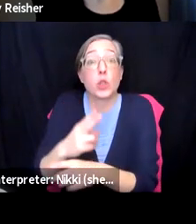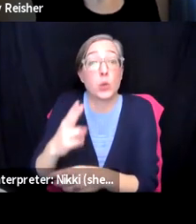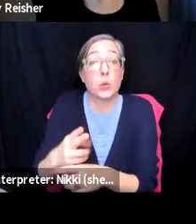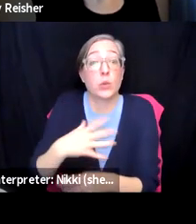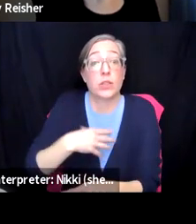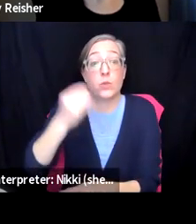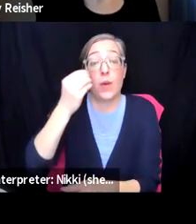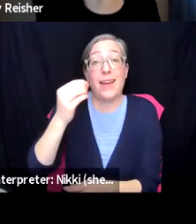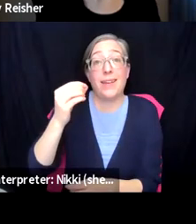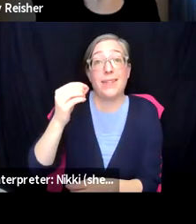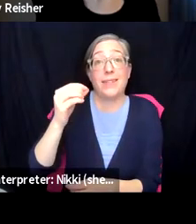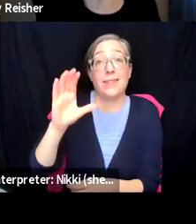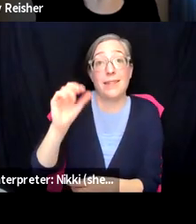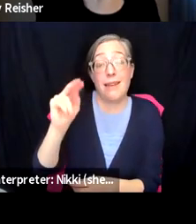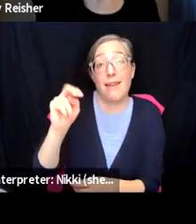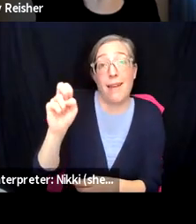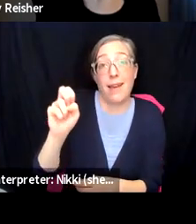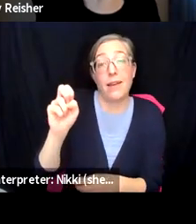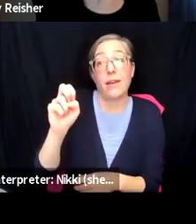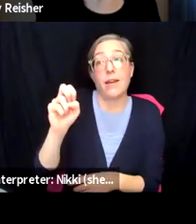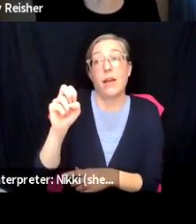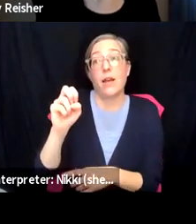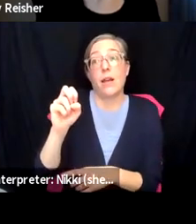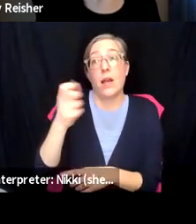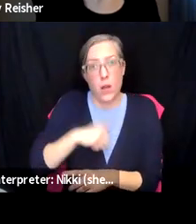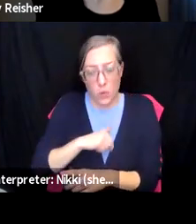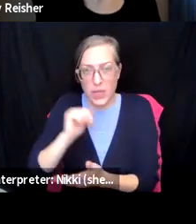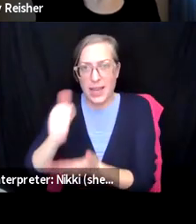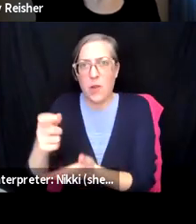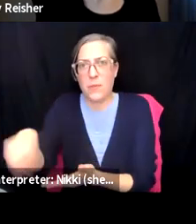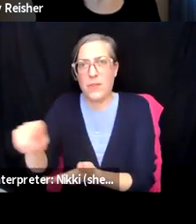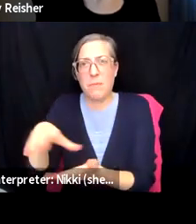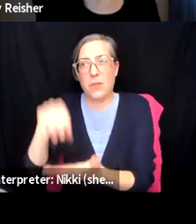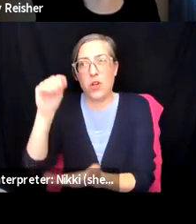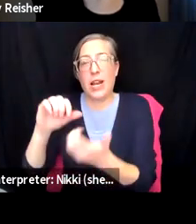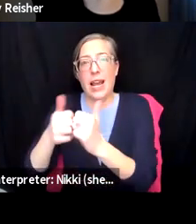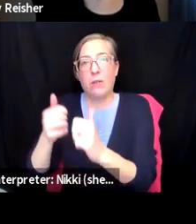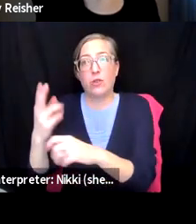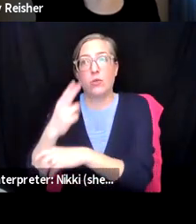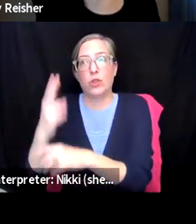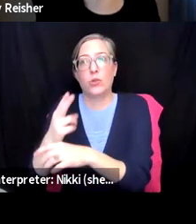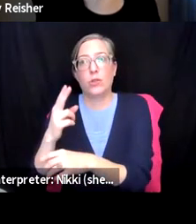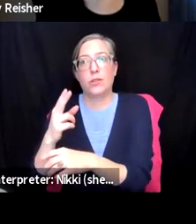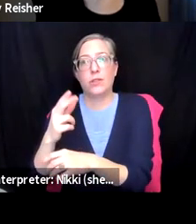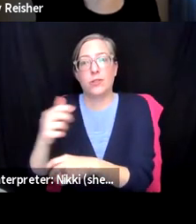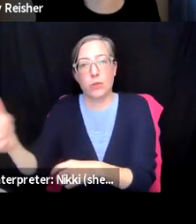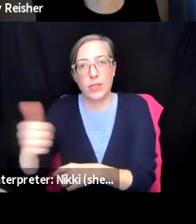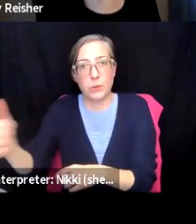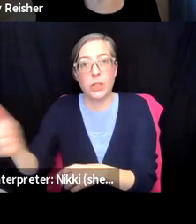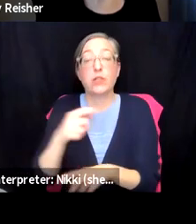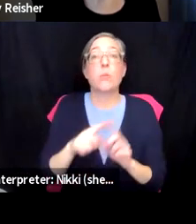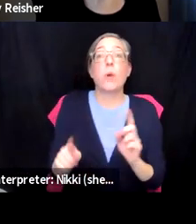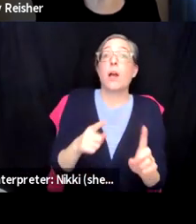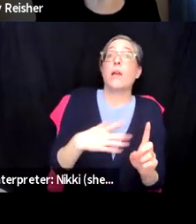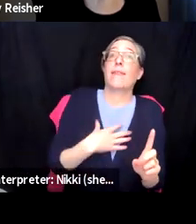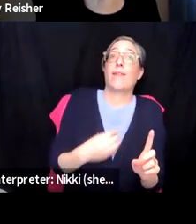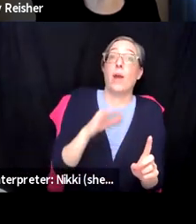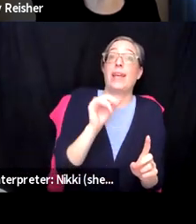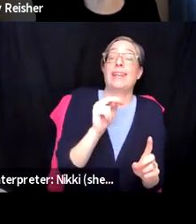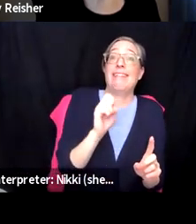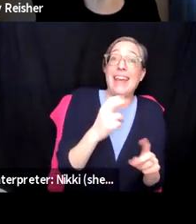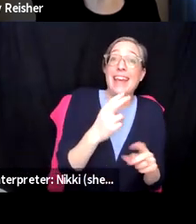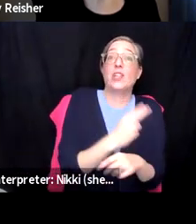out the transportation routes. But in actually learning how to do that, that is a little bit more, that is a specific